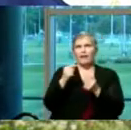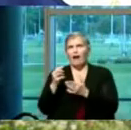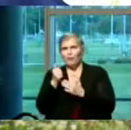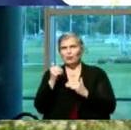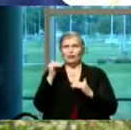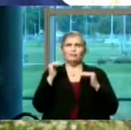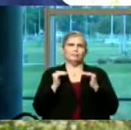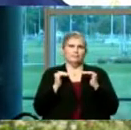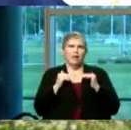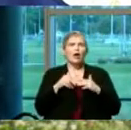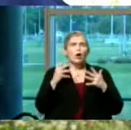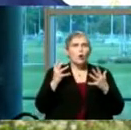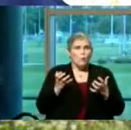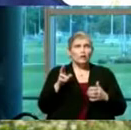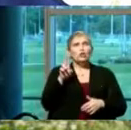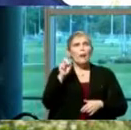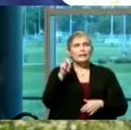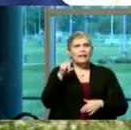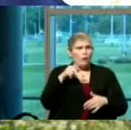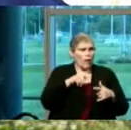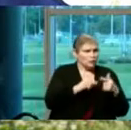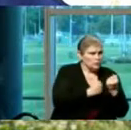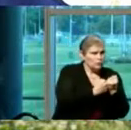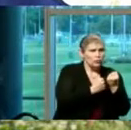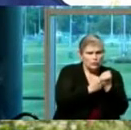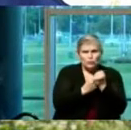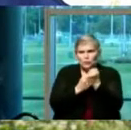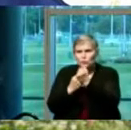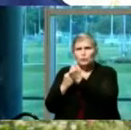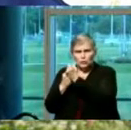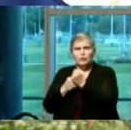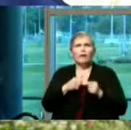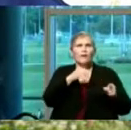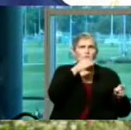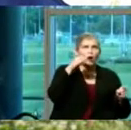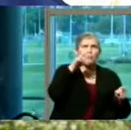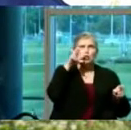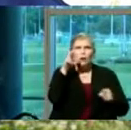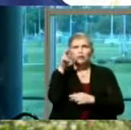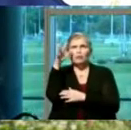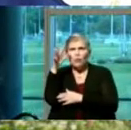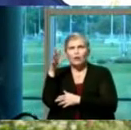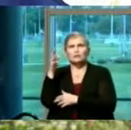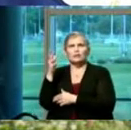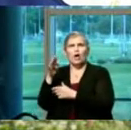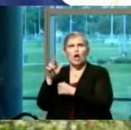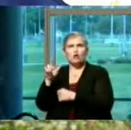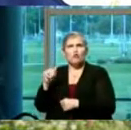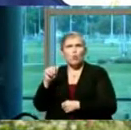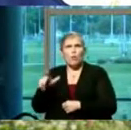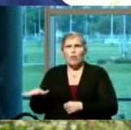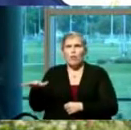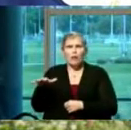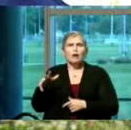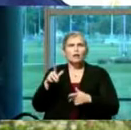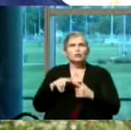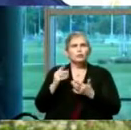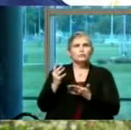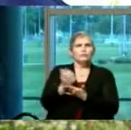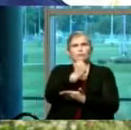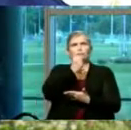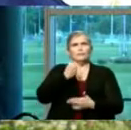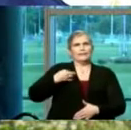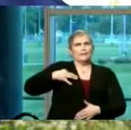to help farmers, ranchers, producers, forest owners, and rural Americans to help meet the challenge and to take full advantage of this